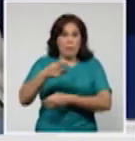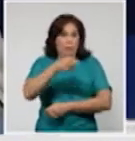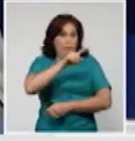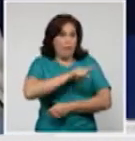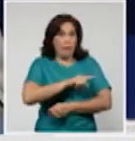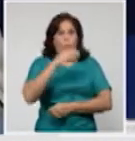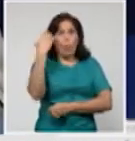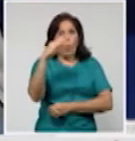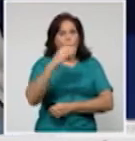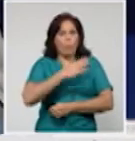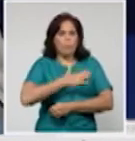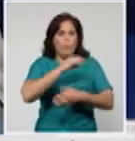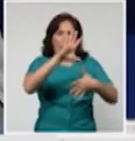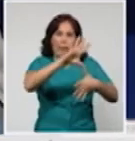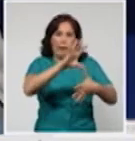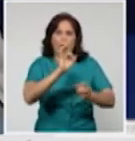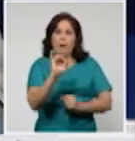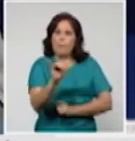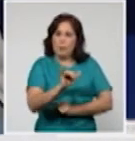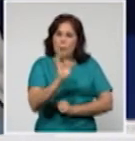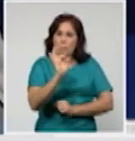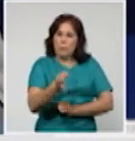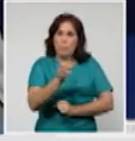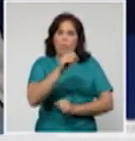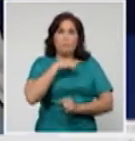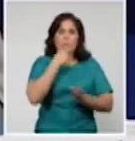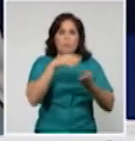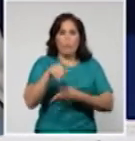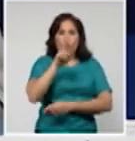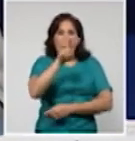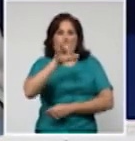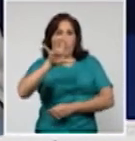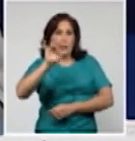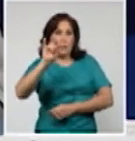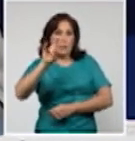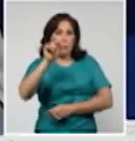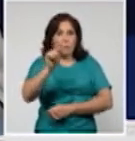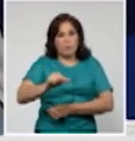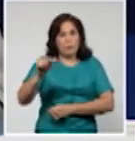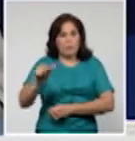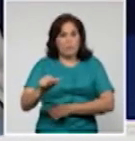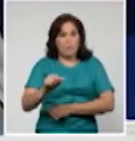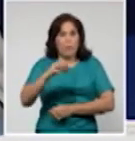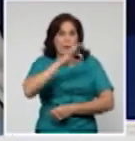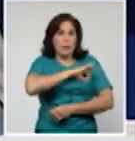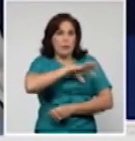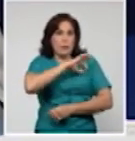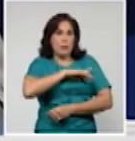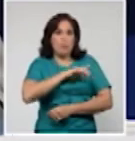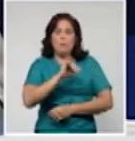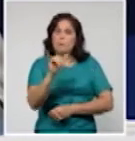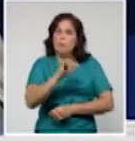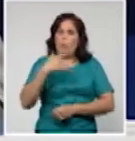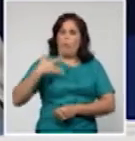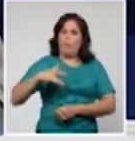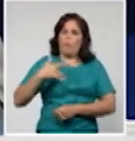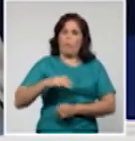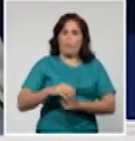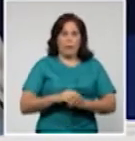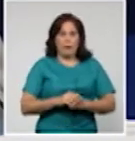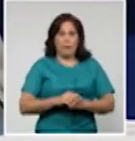and Mexico, where 626 people died of the virus yesterday. Then Colombia